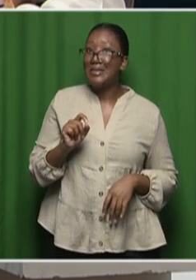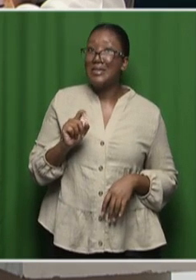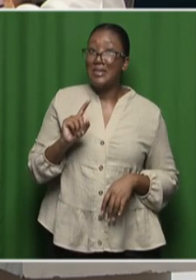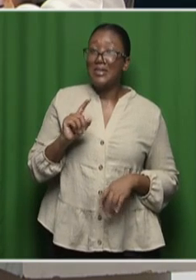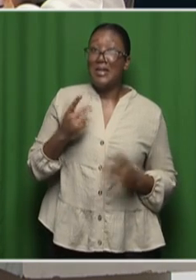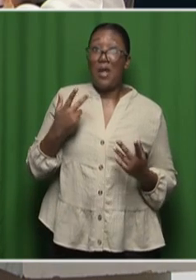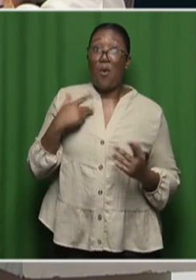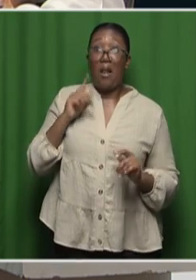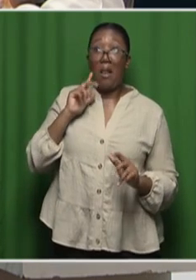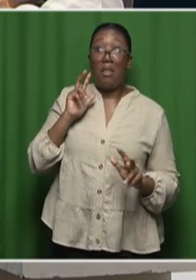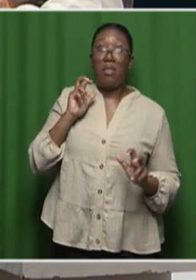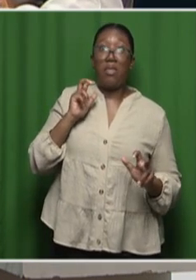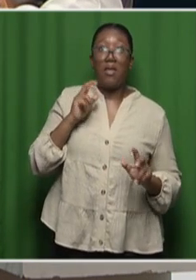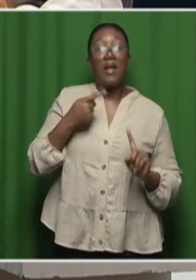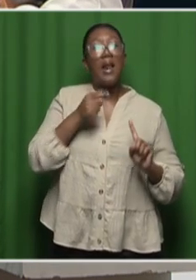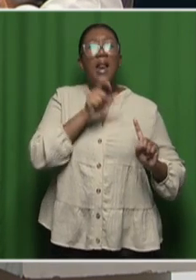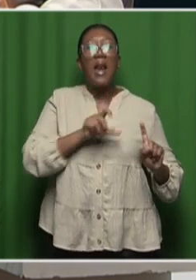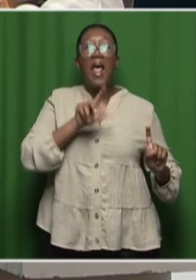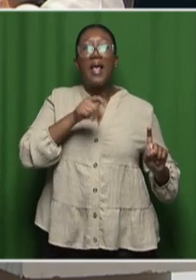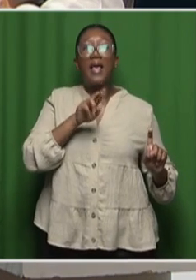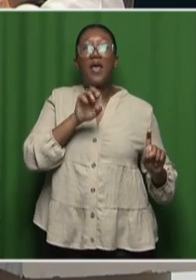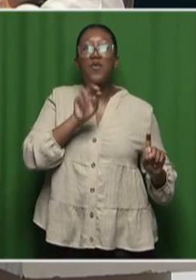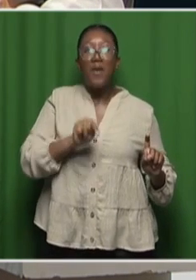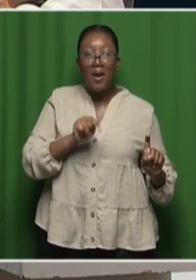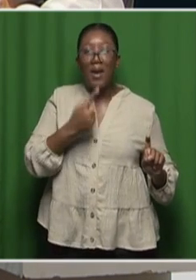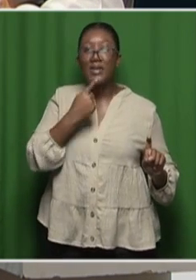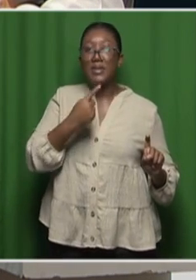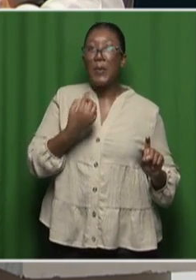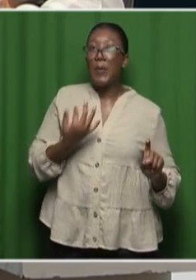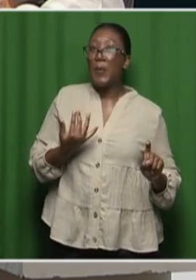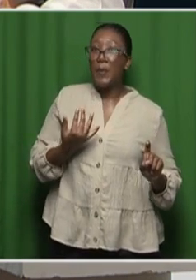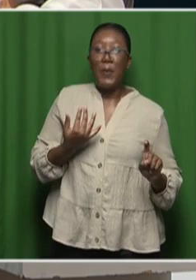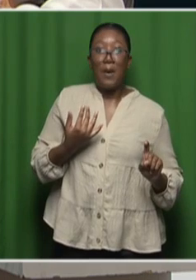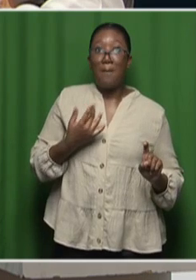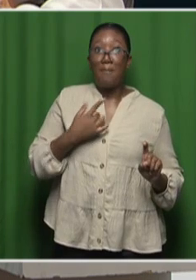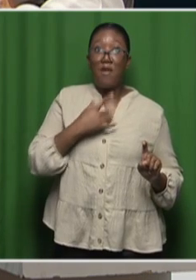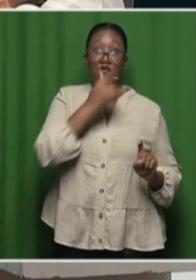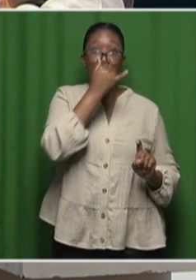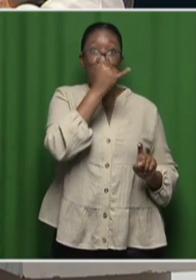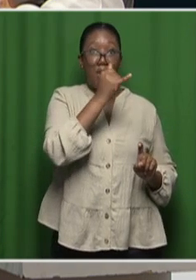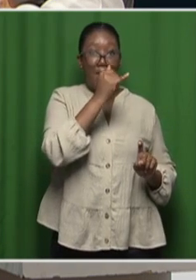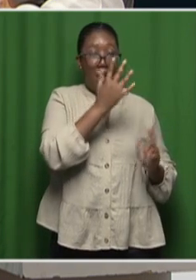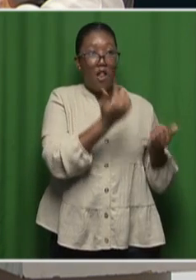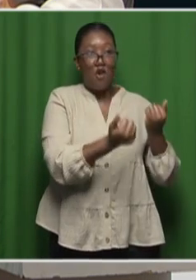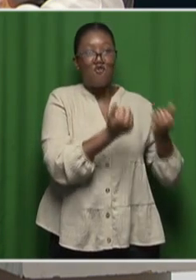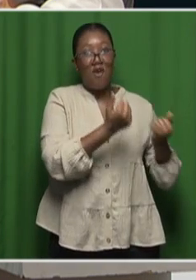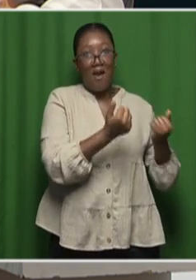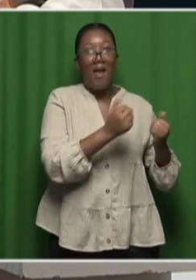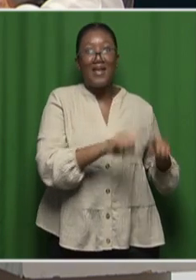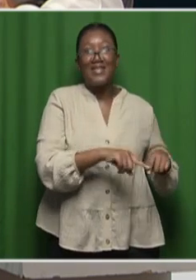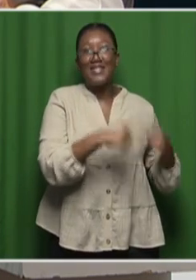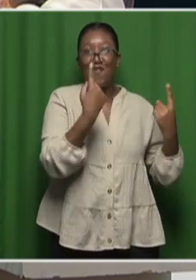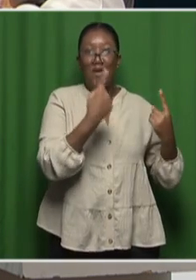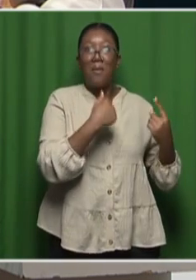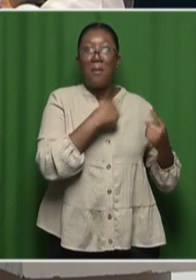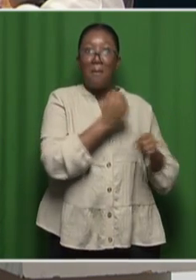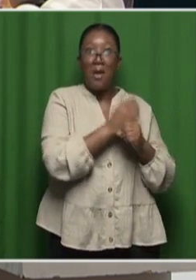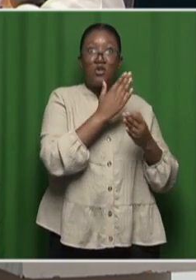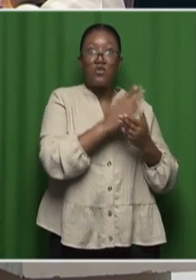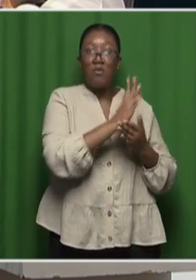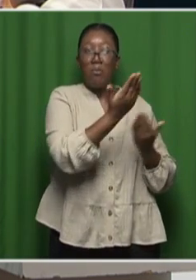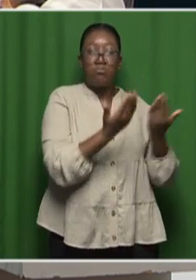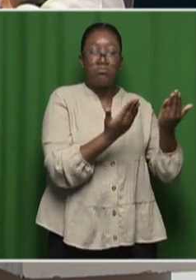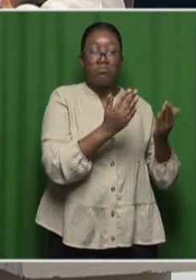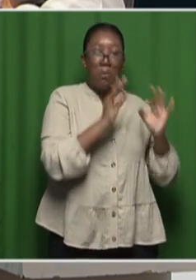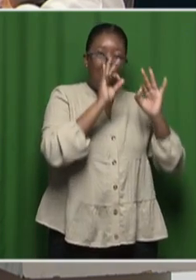fascinating, because as Karen says, unlike, you know, in a criminal trial, the burden of proof, so to